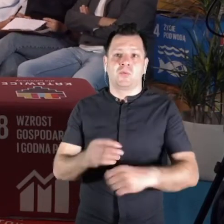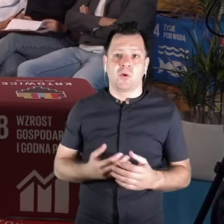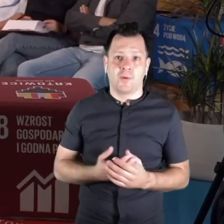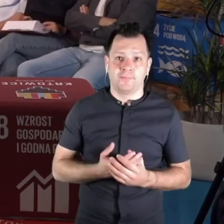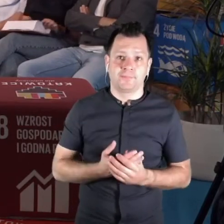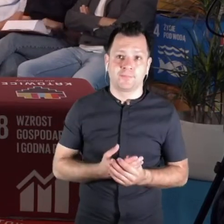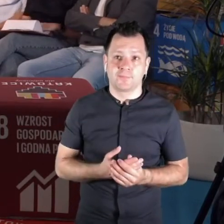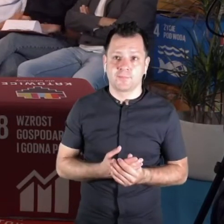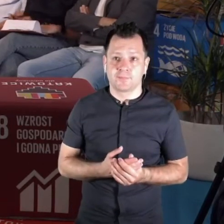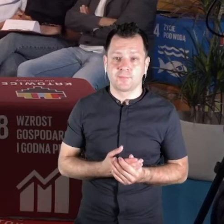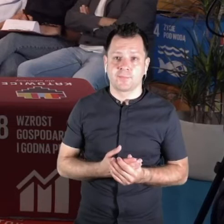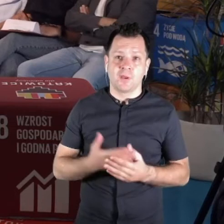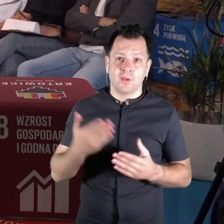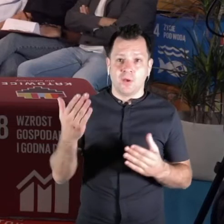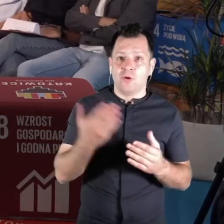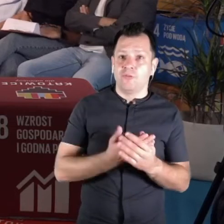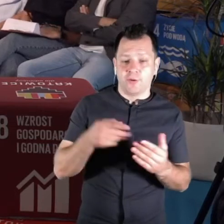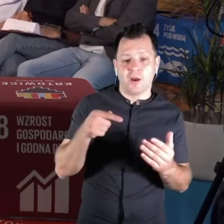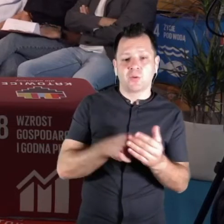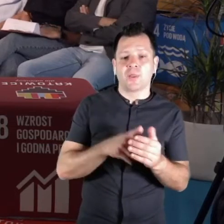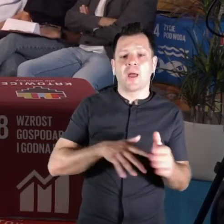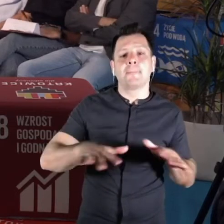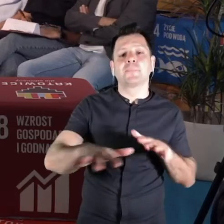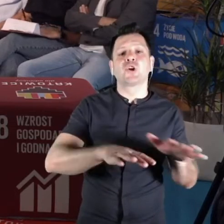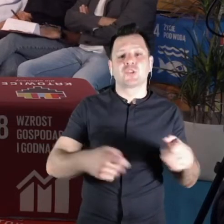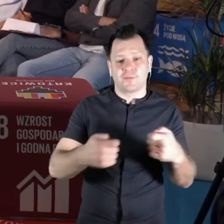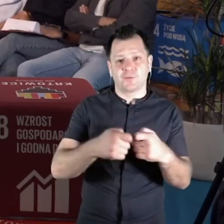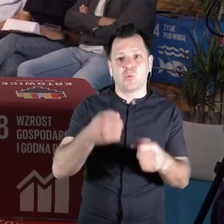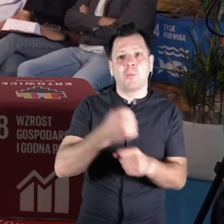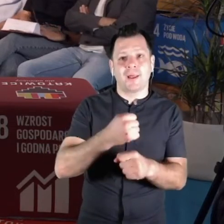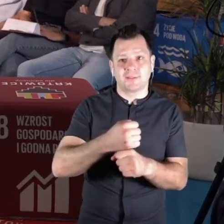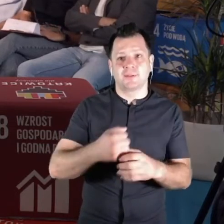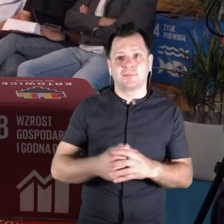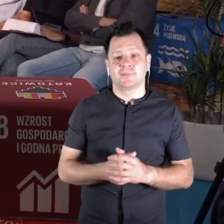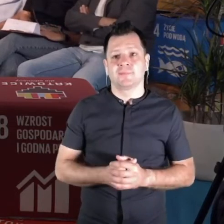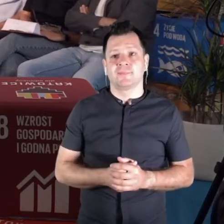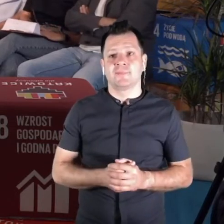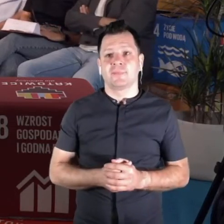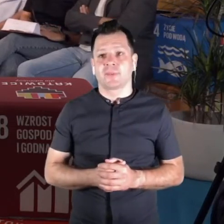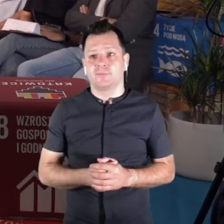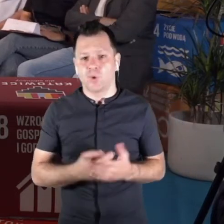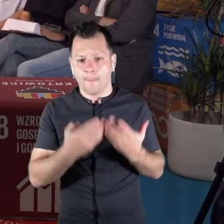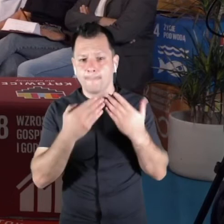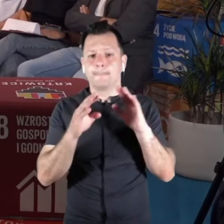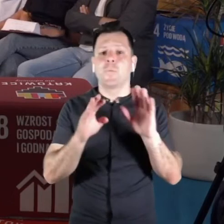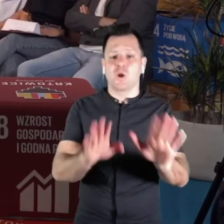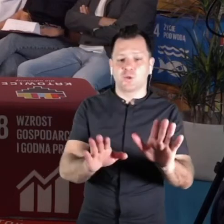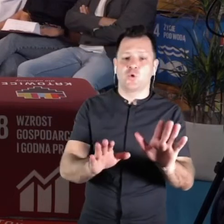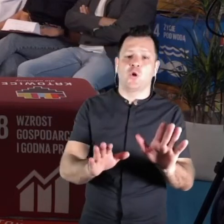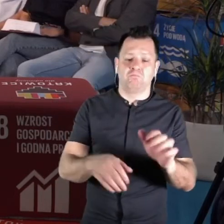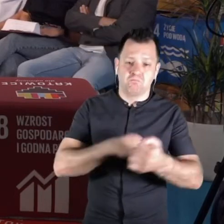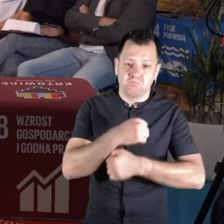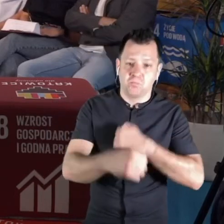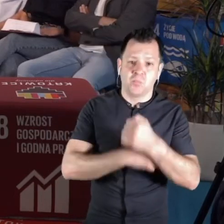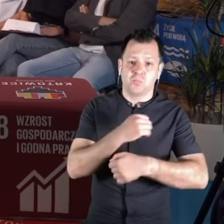show, for example, the actions that the city of Berlin is taking to improve the bicycle infrastructure of the city, so